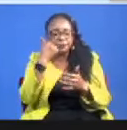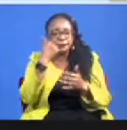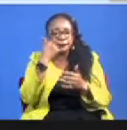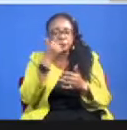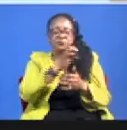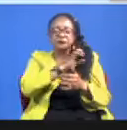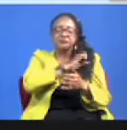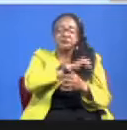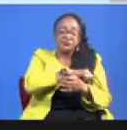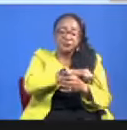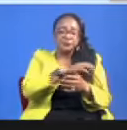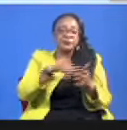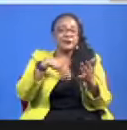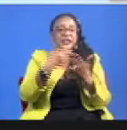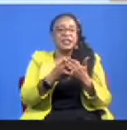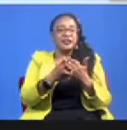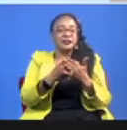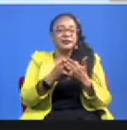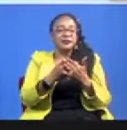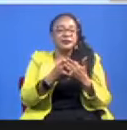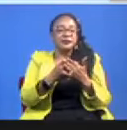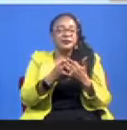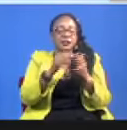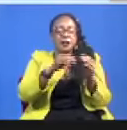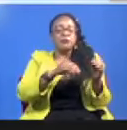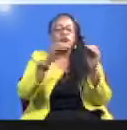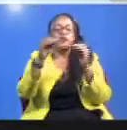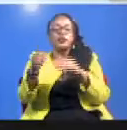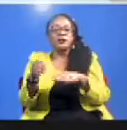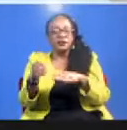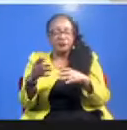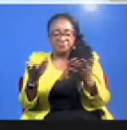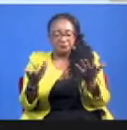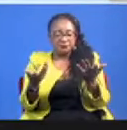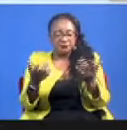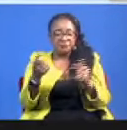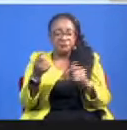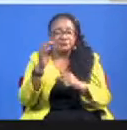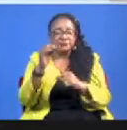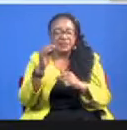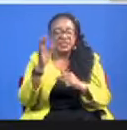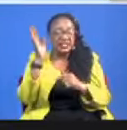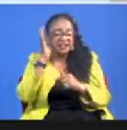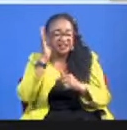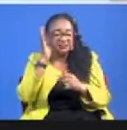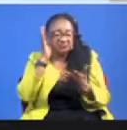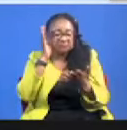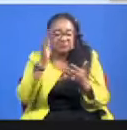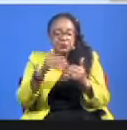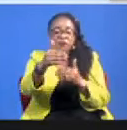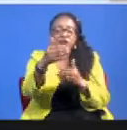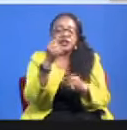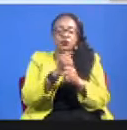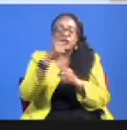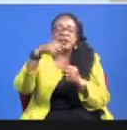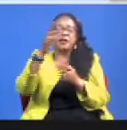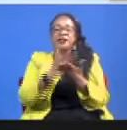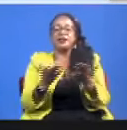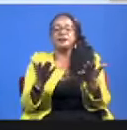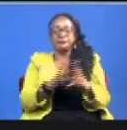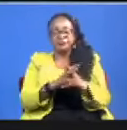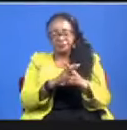patient, to have patience until he gets to the other side of life. So, is he listening? Yes. Let's move on, do